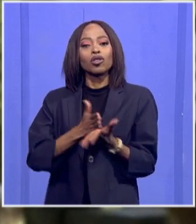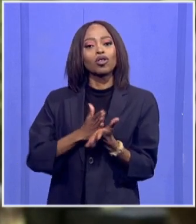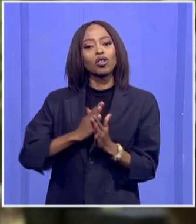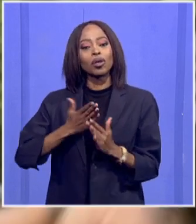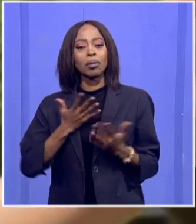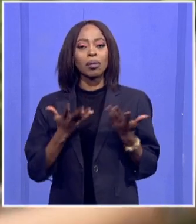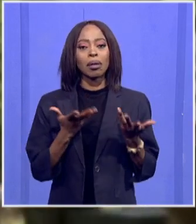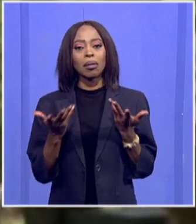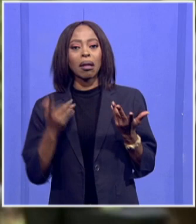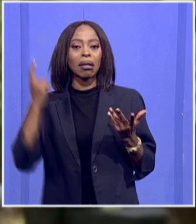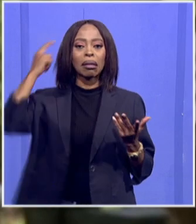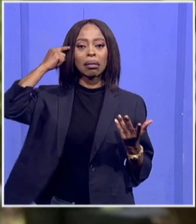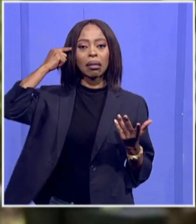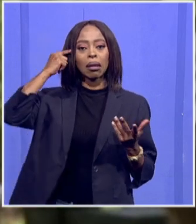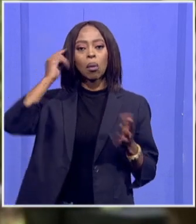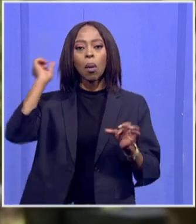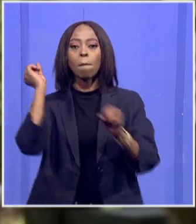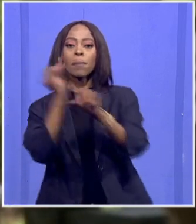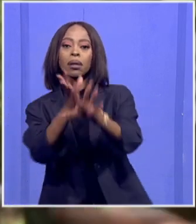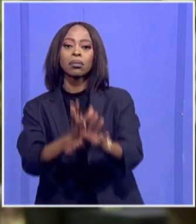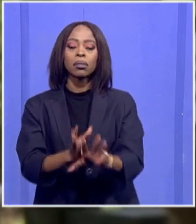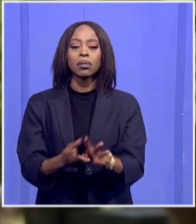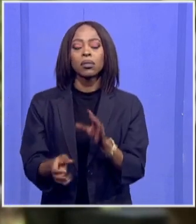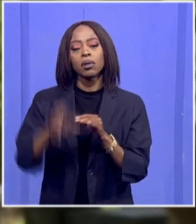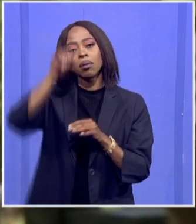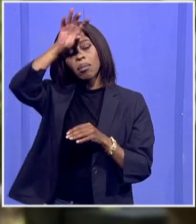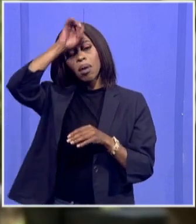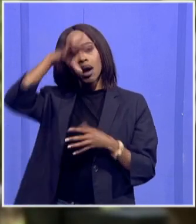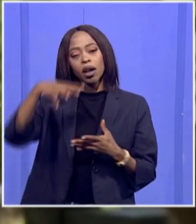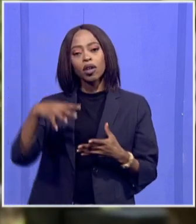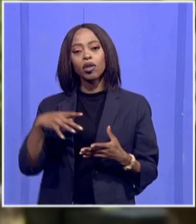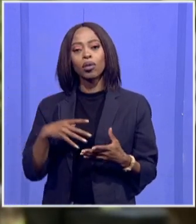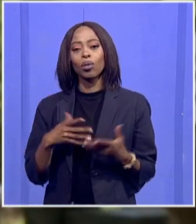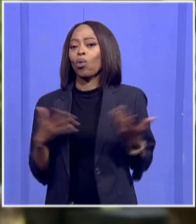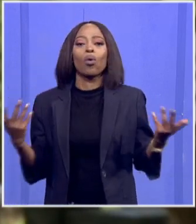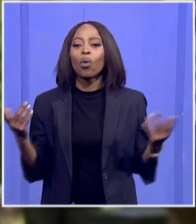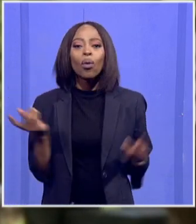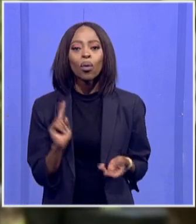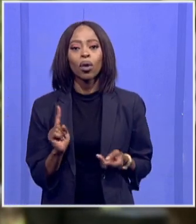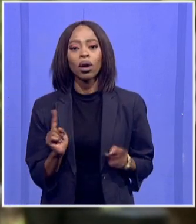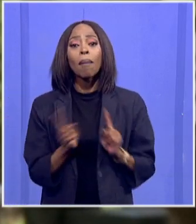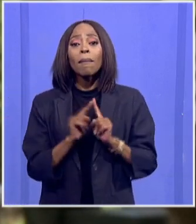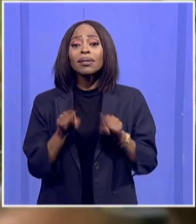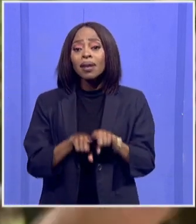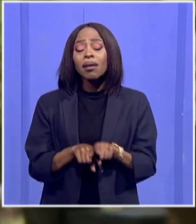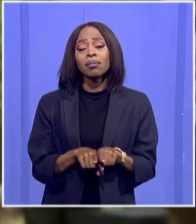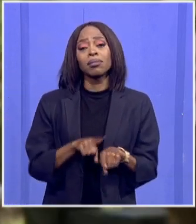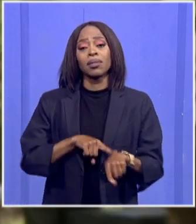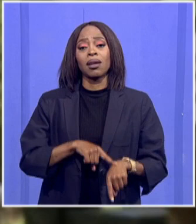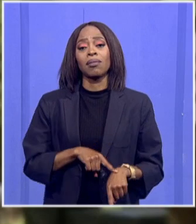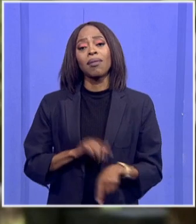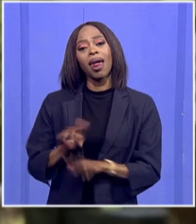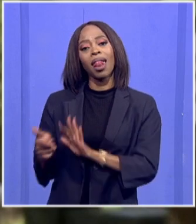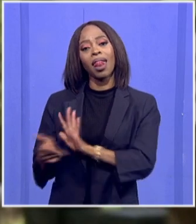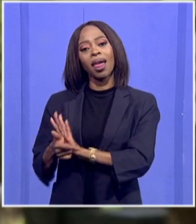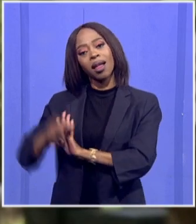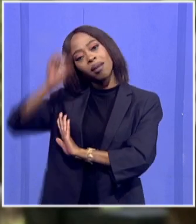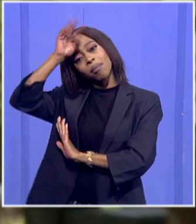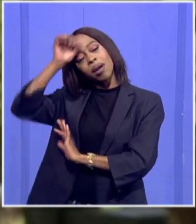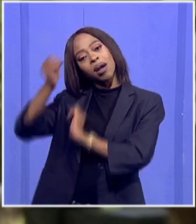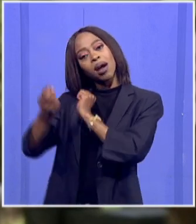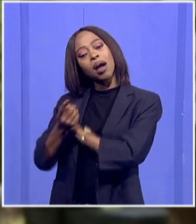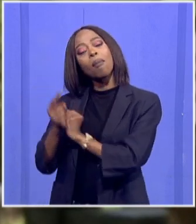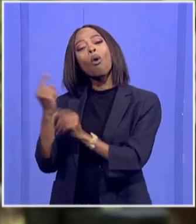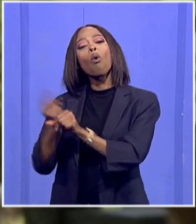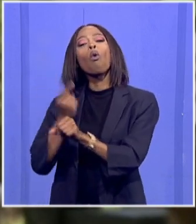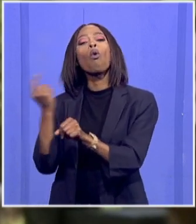going to bomb that mine or we were terrorists, but at the same time, illegal mining that's happening there on a